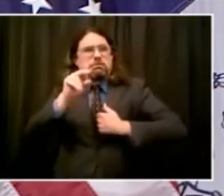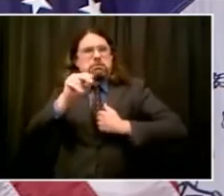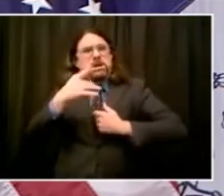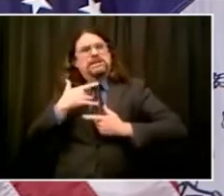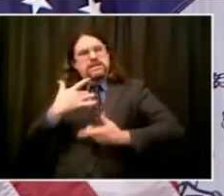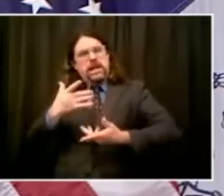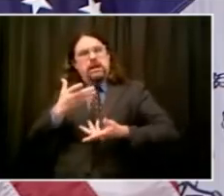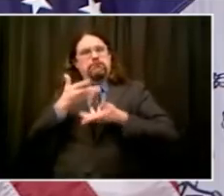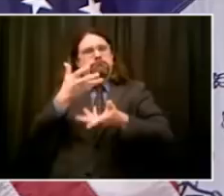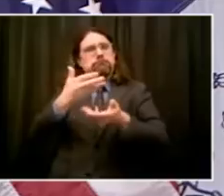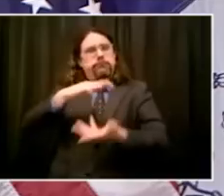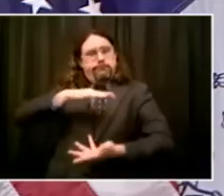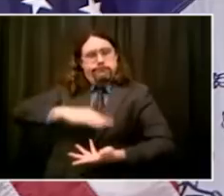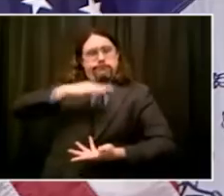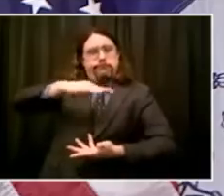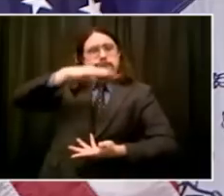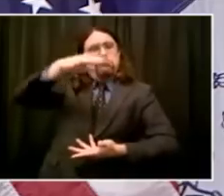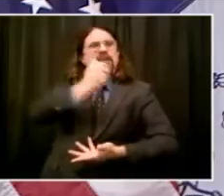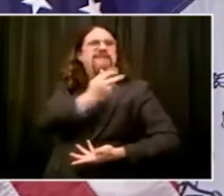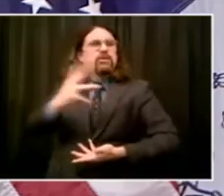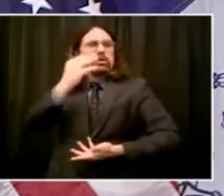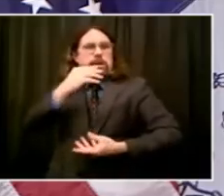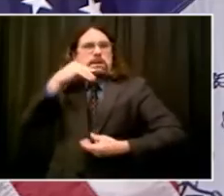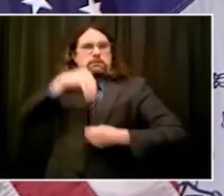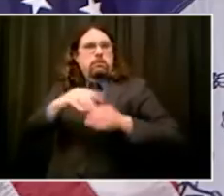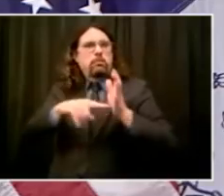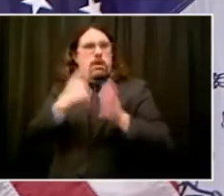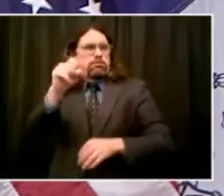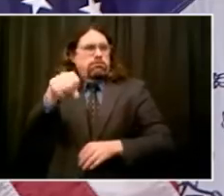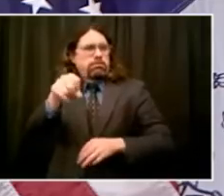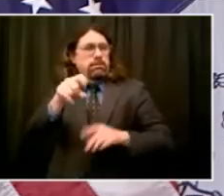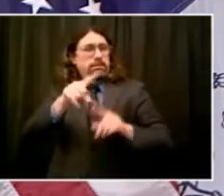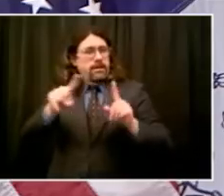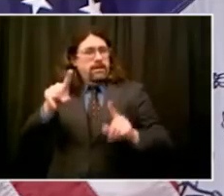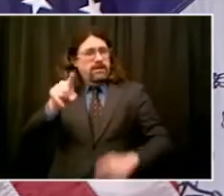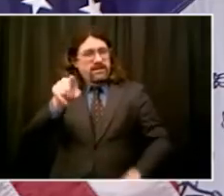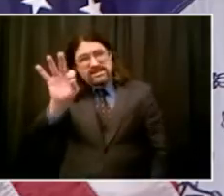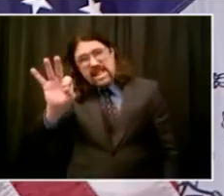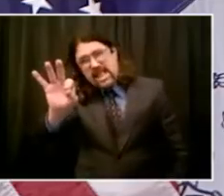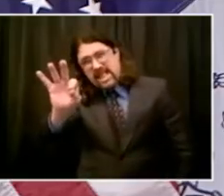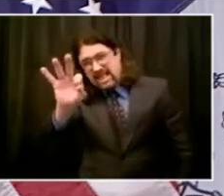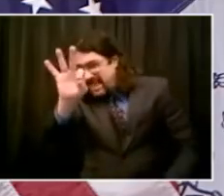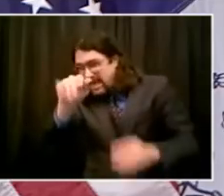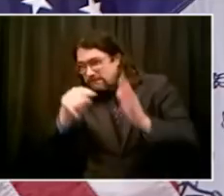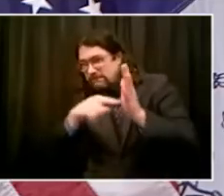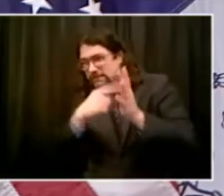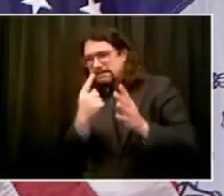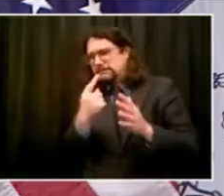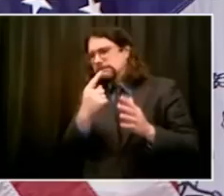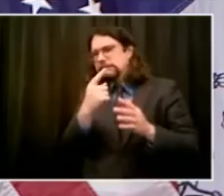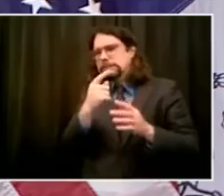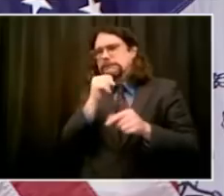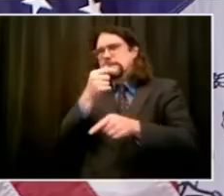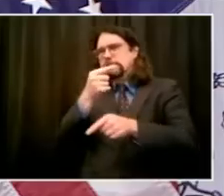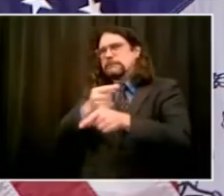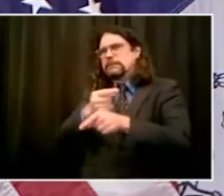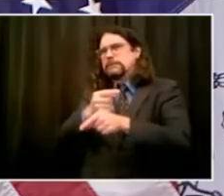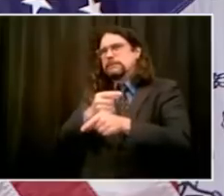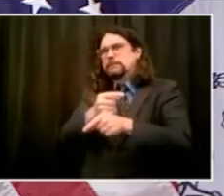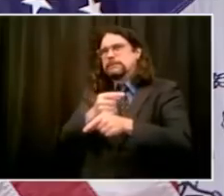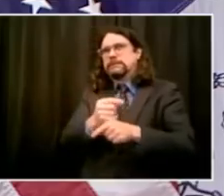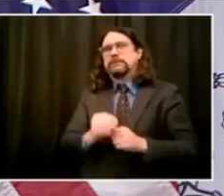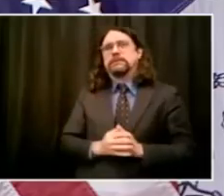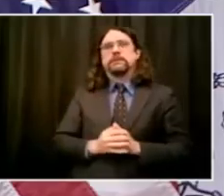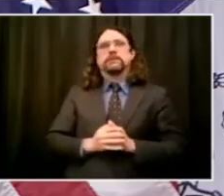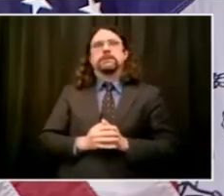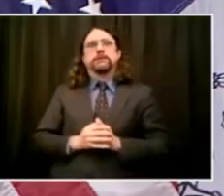on with the potato chips and the cookies and all that. I'm not saying that you shouldn't have some fun in life and some of that, but I'm hearing about too much